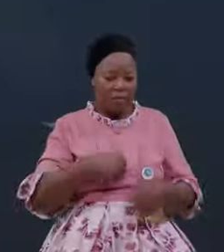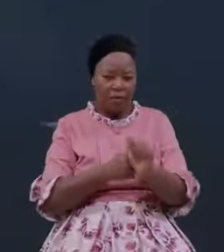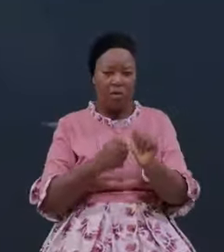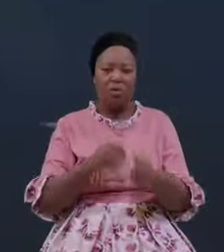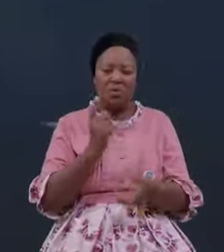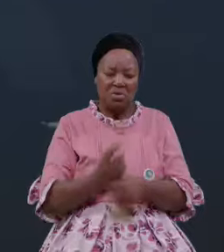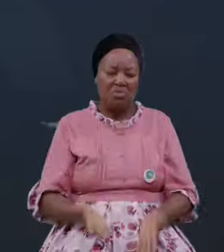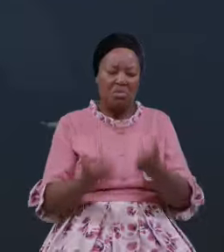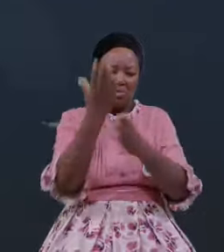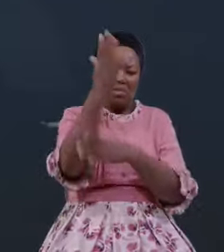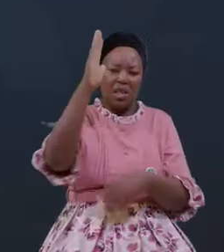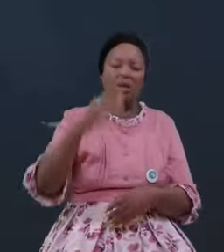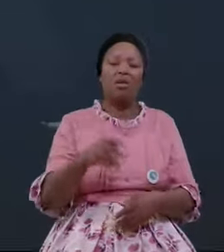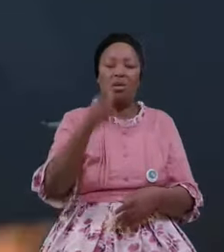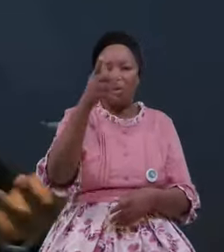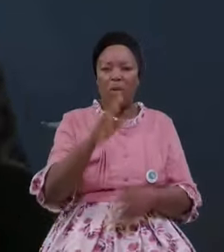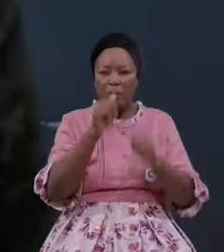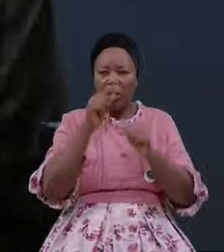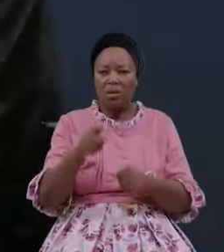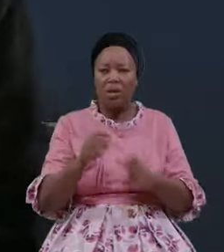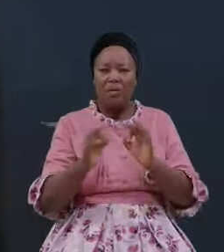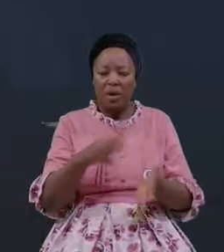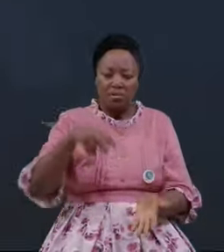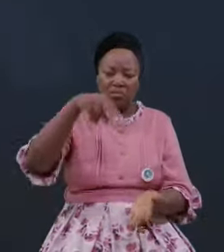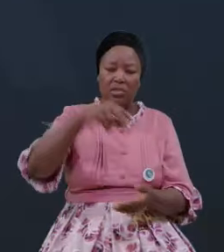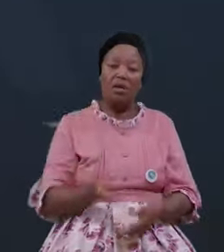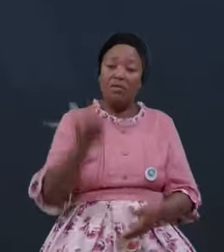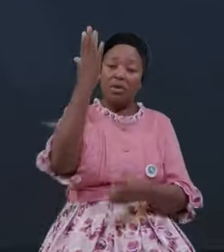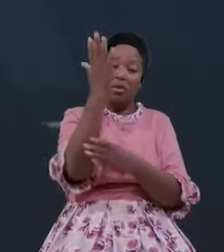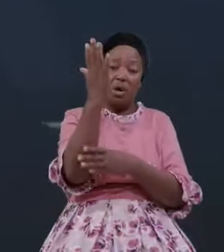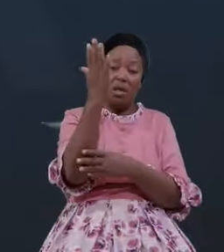you're raising up your hand, please stand up. No shame.